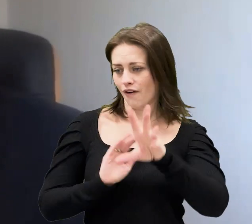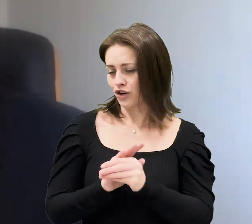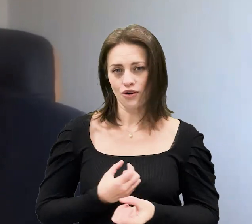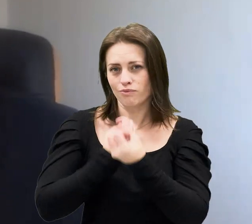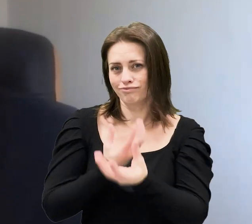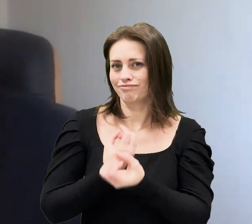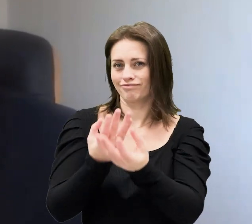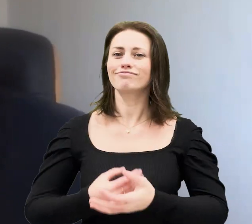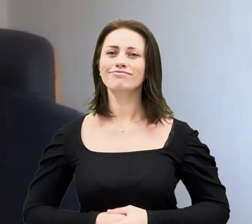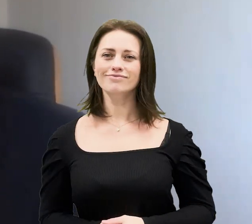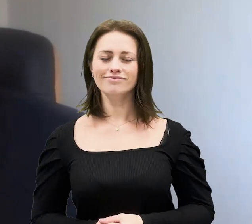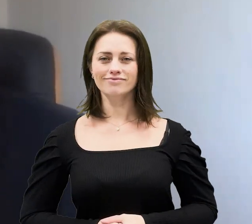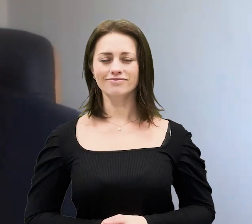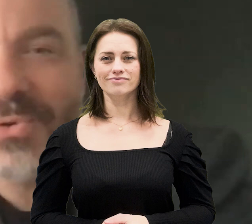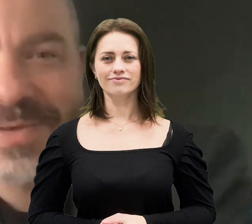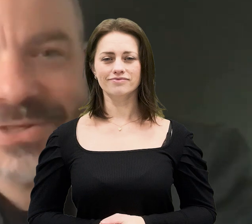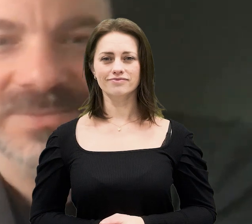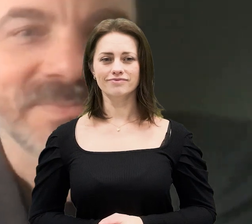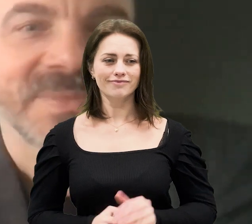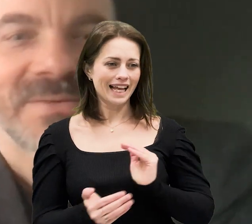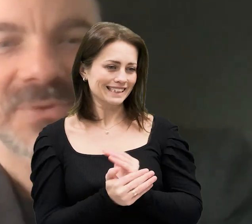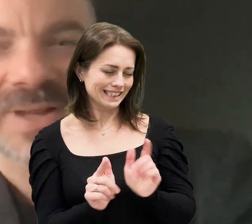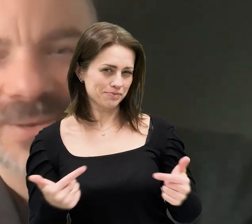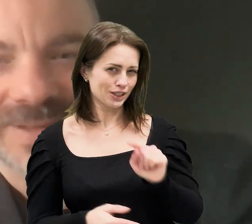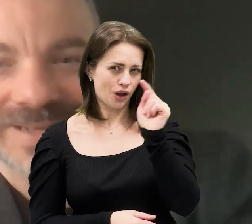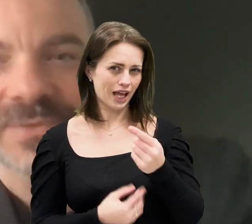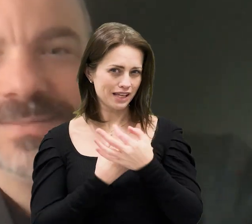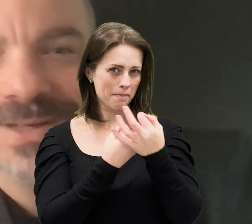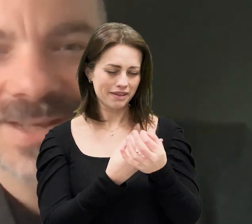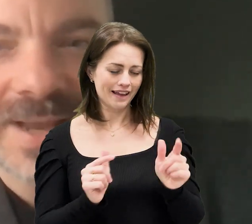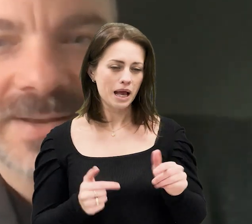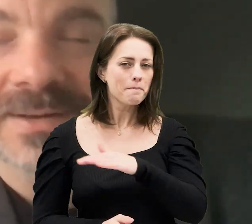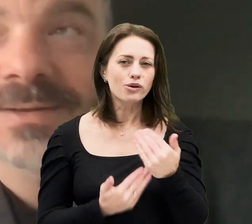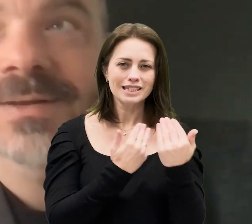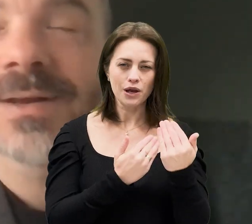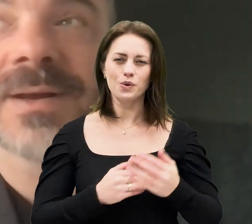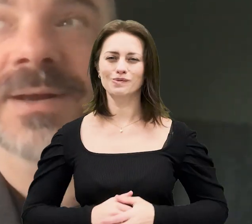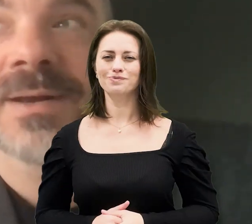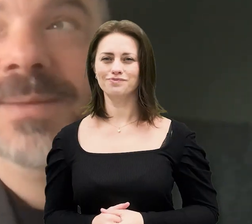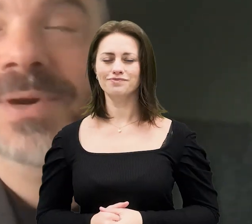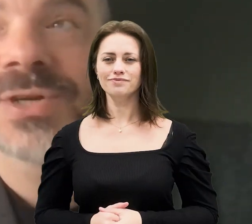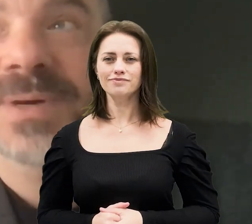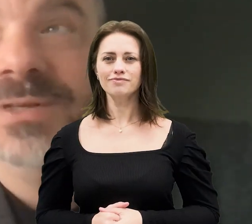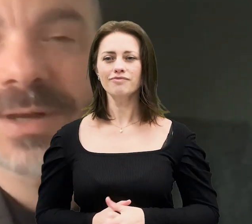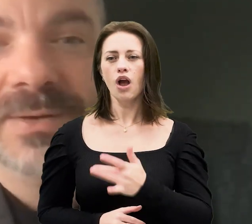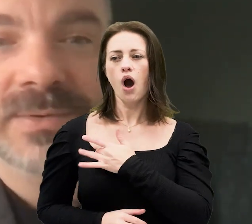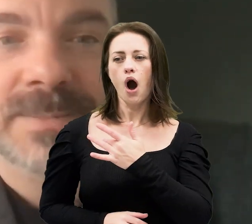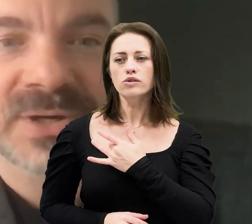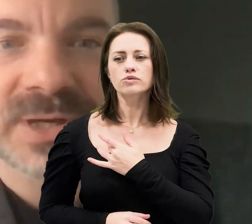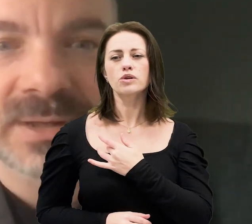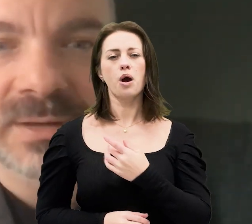I would say for now. No more question for now, and thank you very much, Sri. I